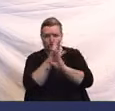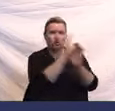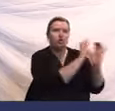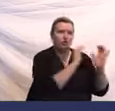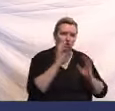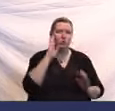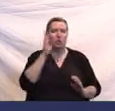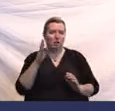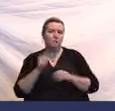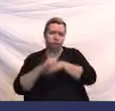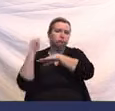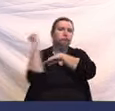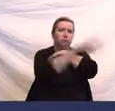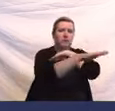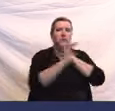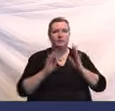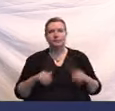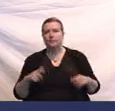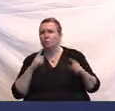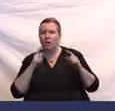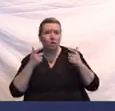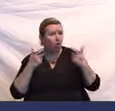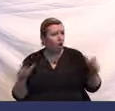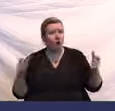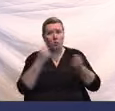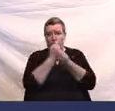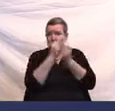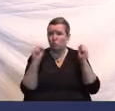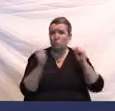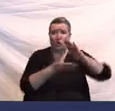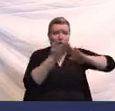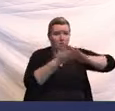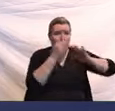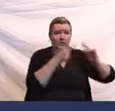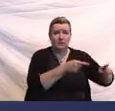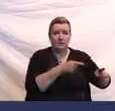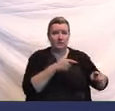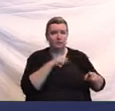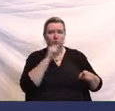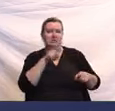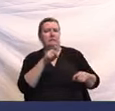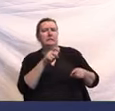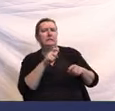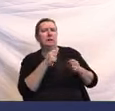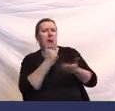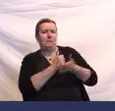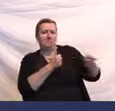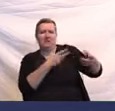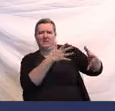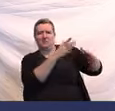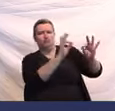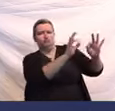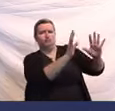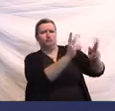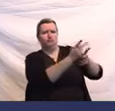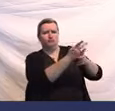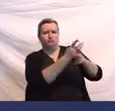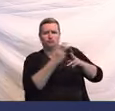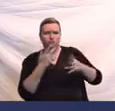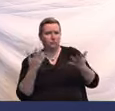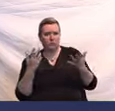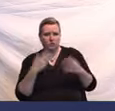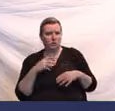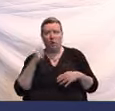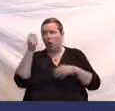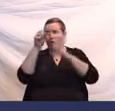recovery operations and rescue operations right now, that we will ultimately be there like we have been in so many states in the